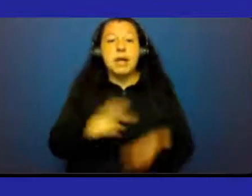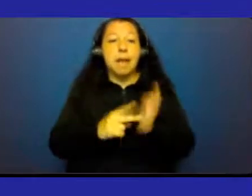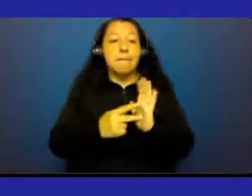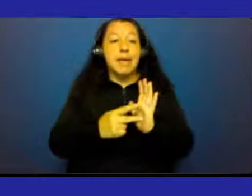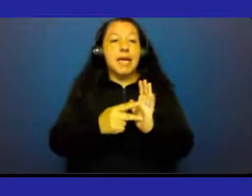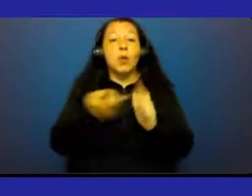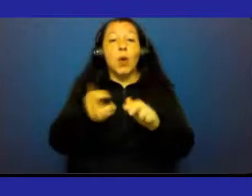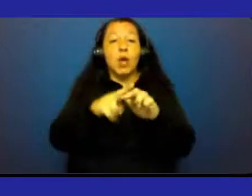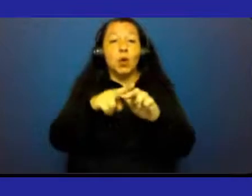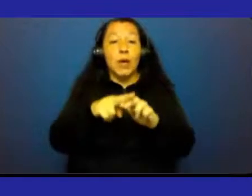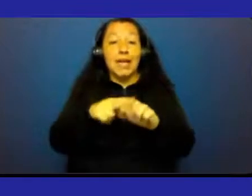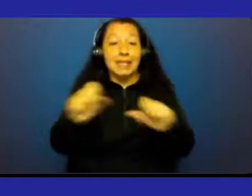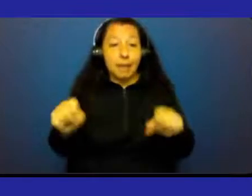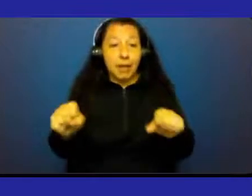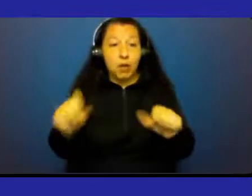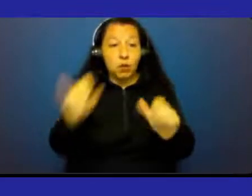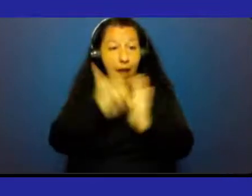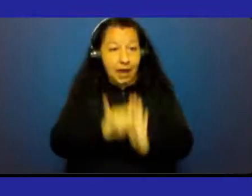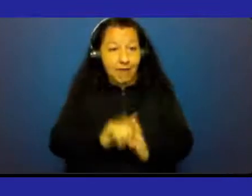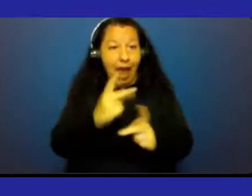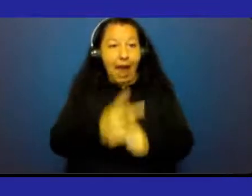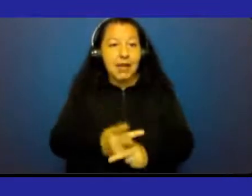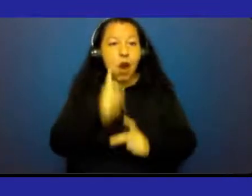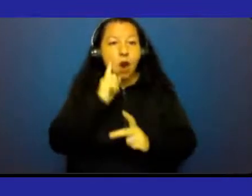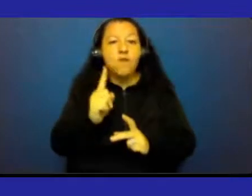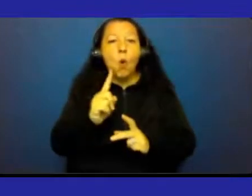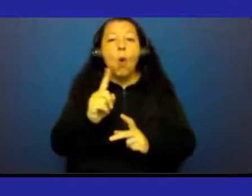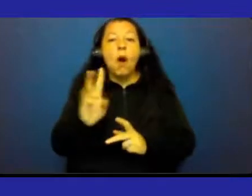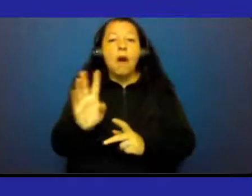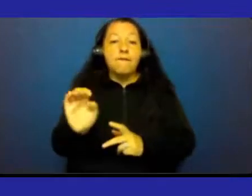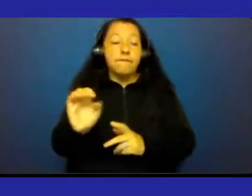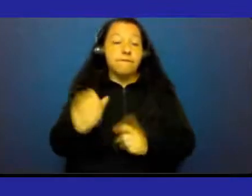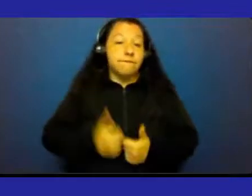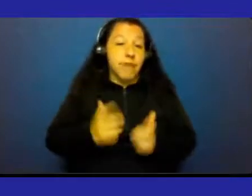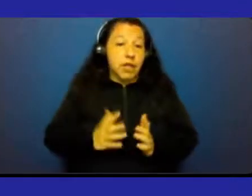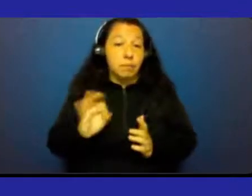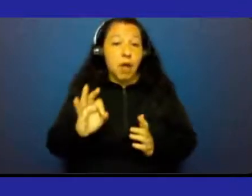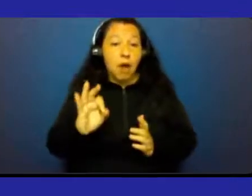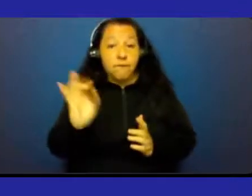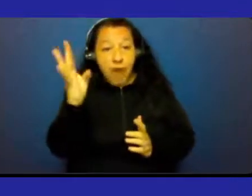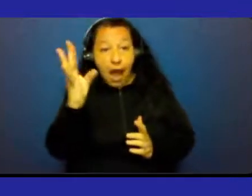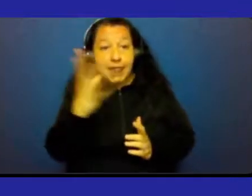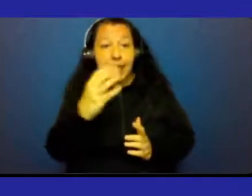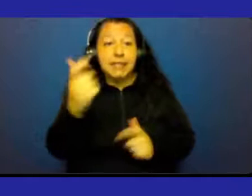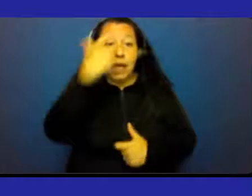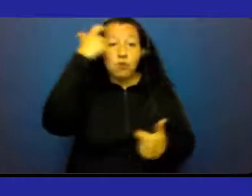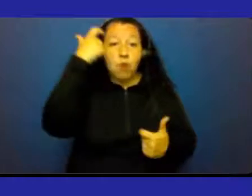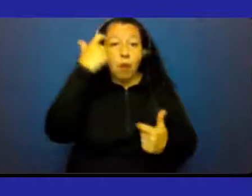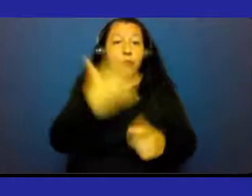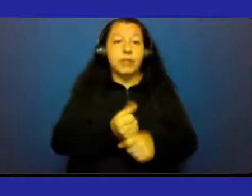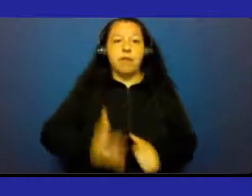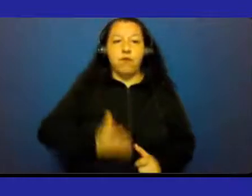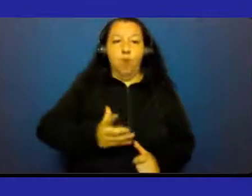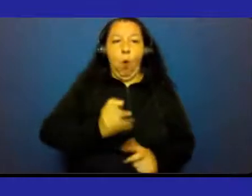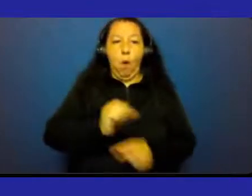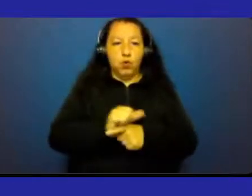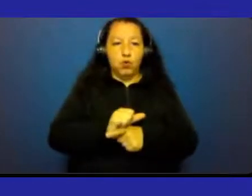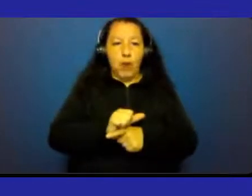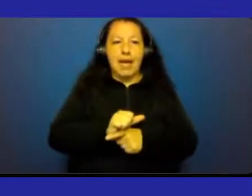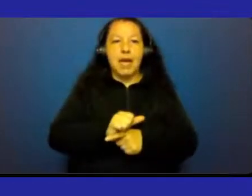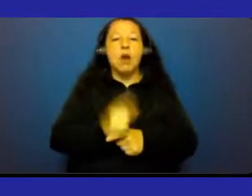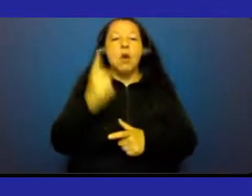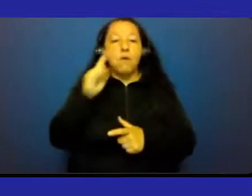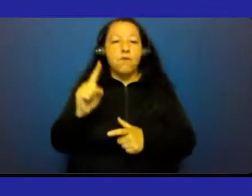and care for the victim of violence and trauma by receiving formal training in clinical forensic